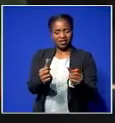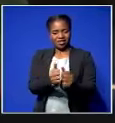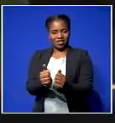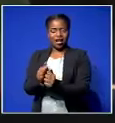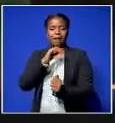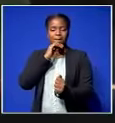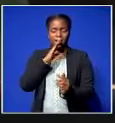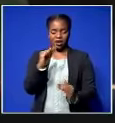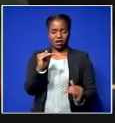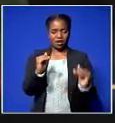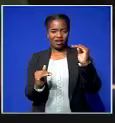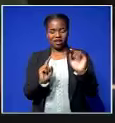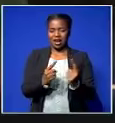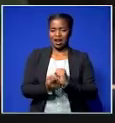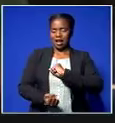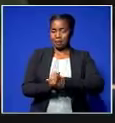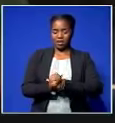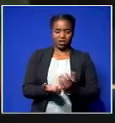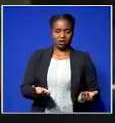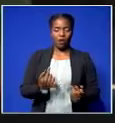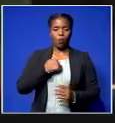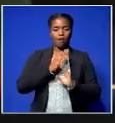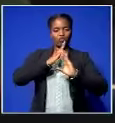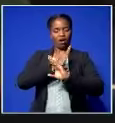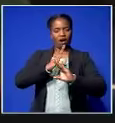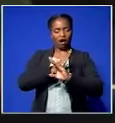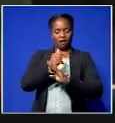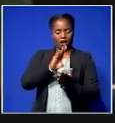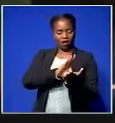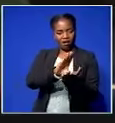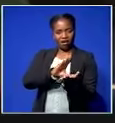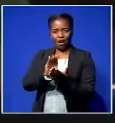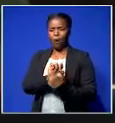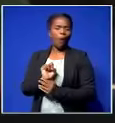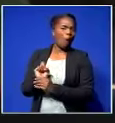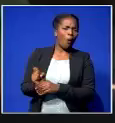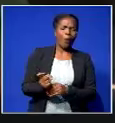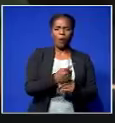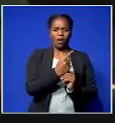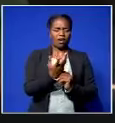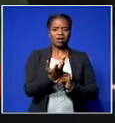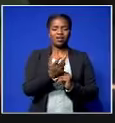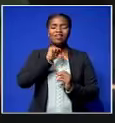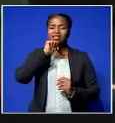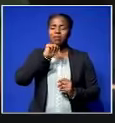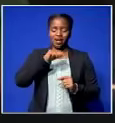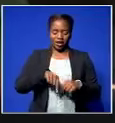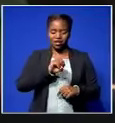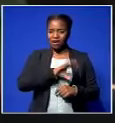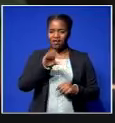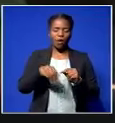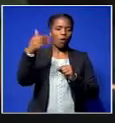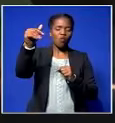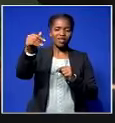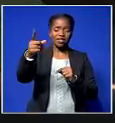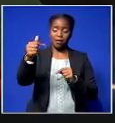equally. Unchecked or secret private funding from all, including other nations, could undermine the